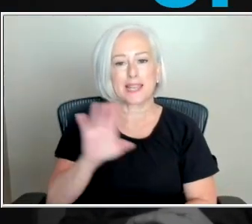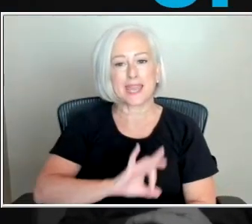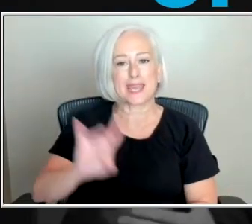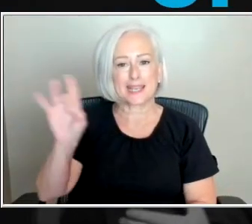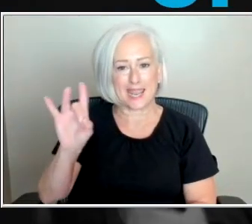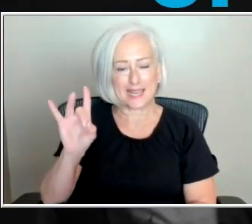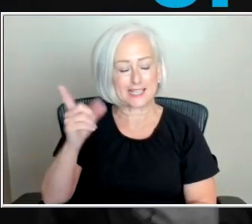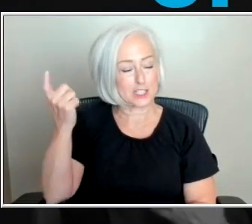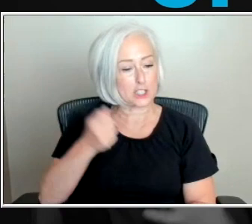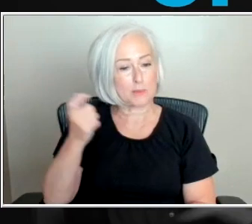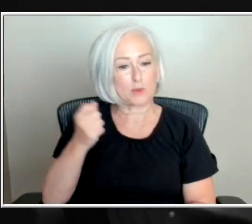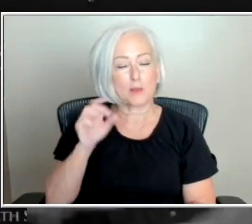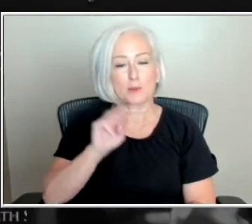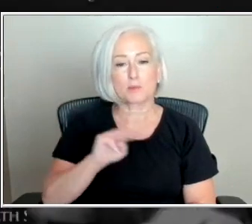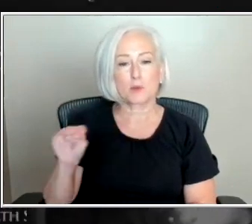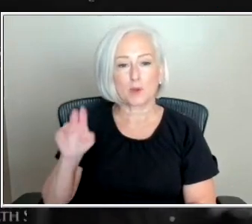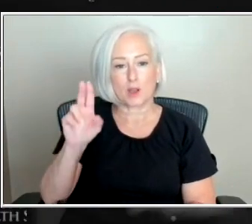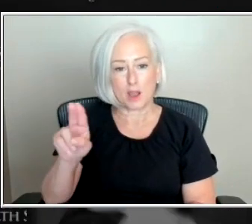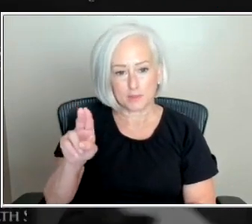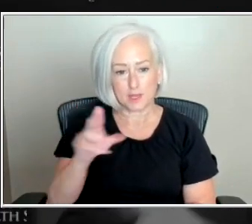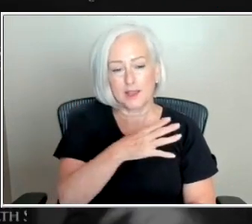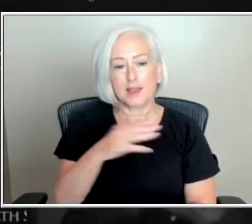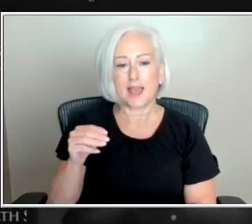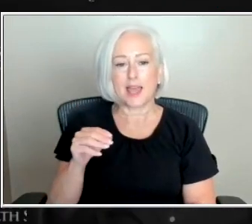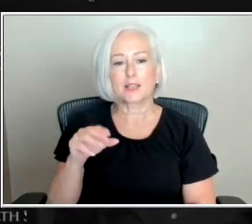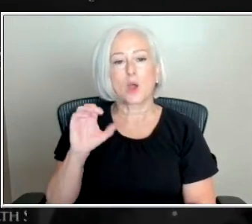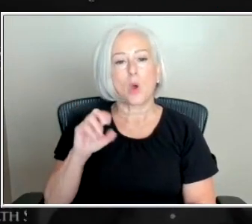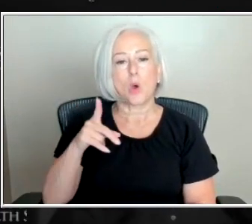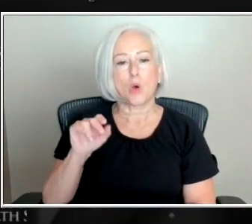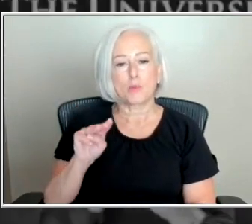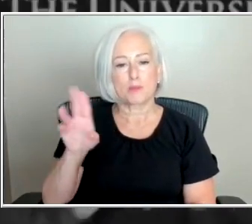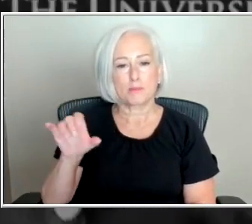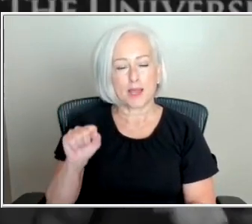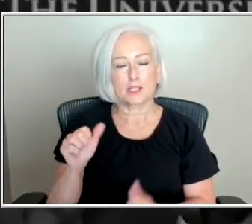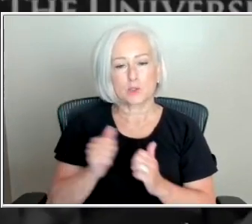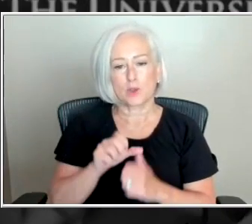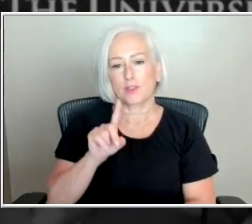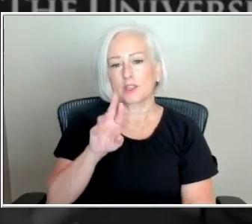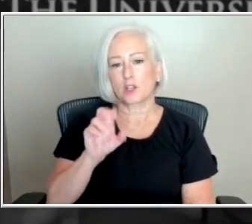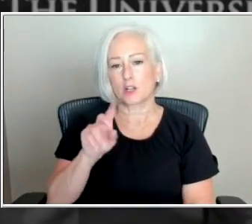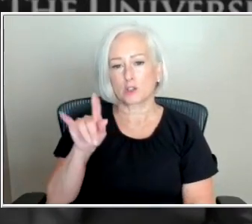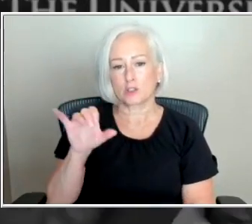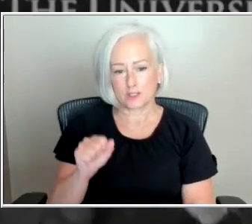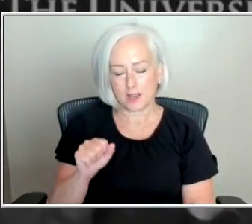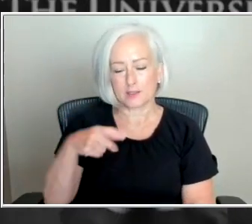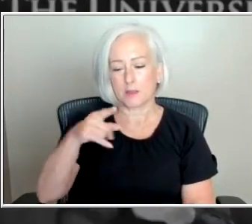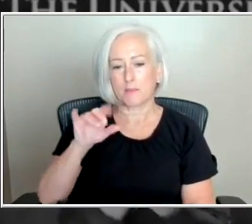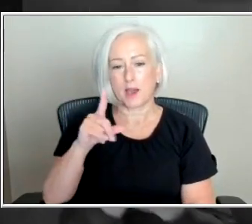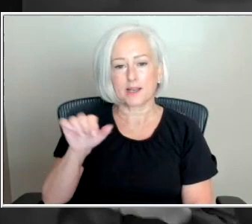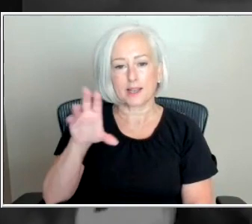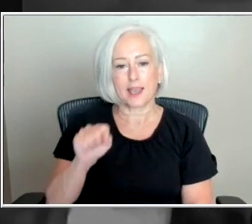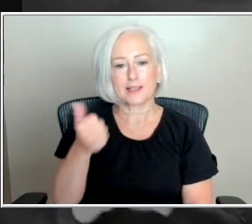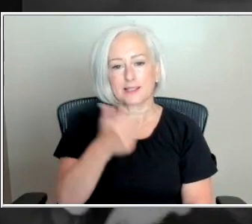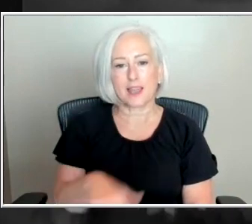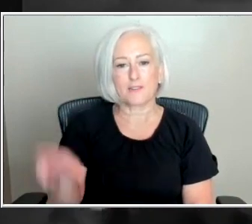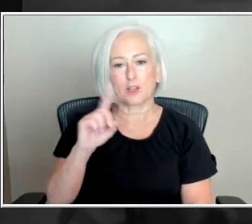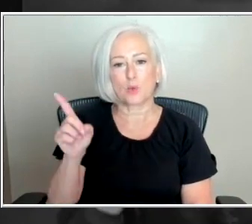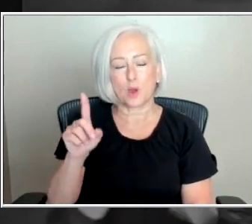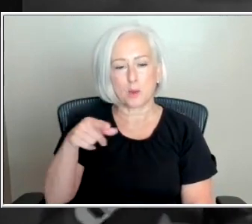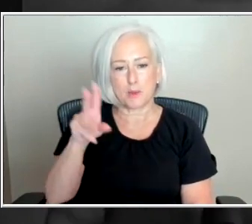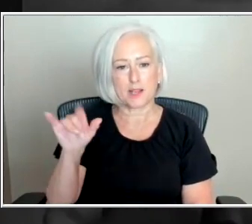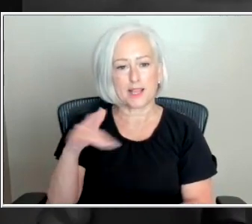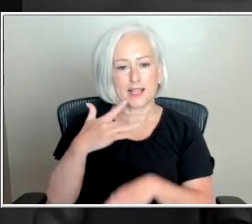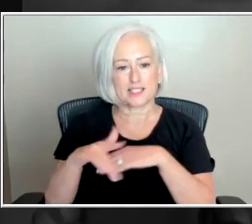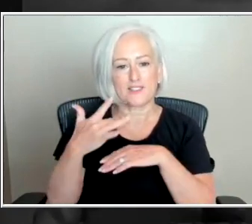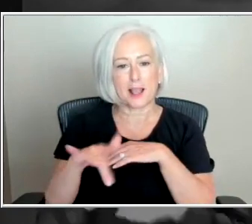Subscribe to our Morning Medical Update and Open Mics with Dr. Stites podcasts. Now everywhere podcasts are available.